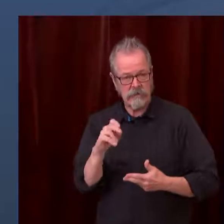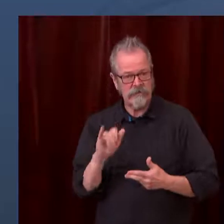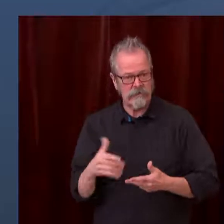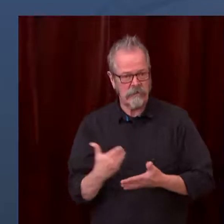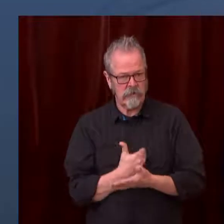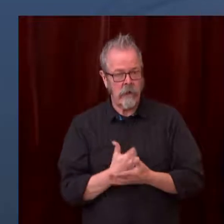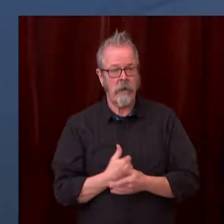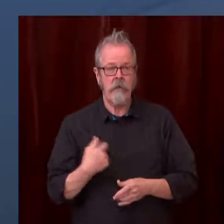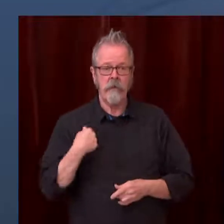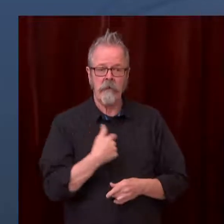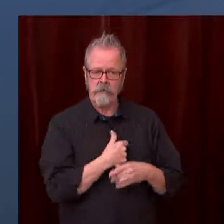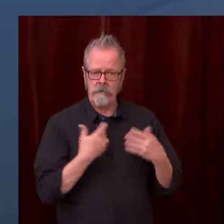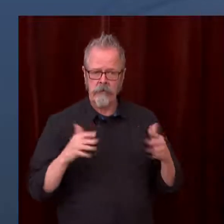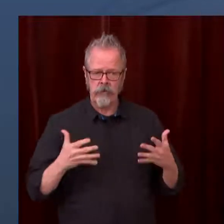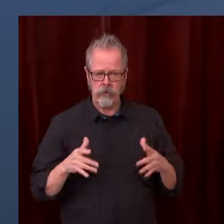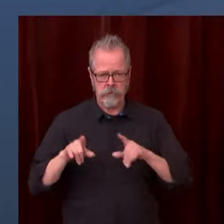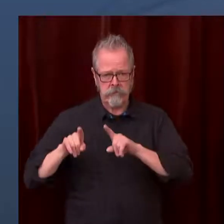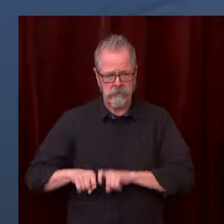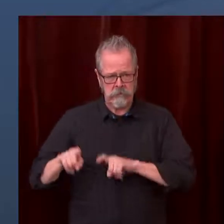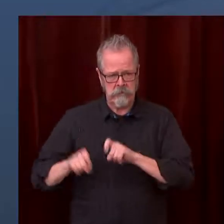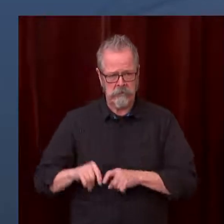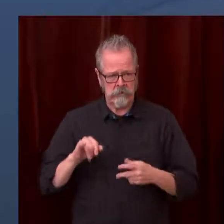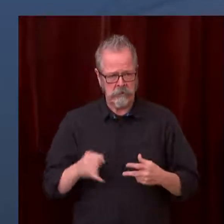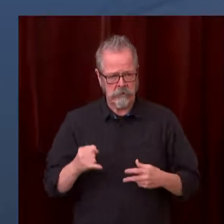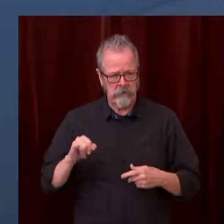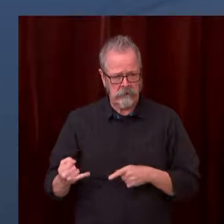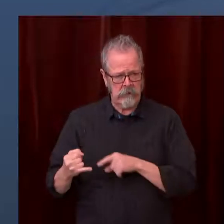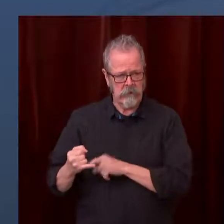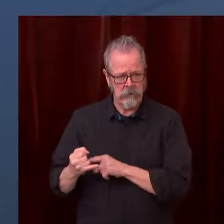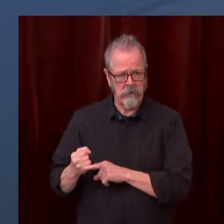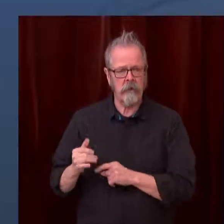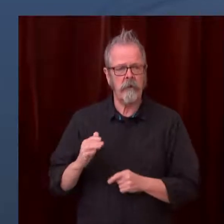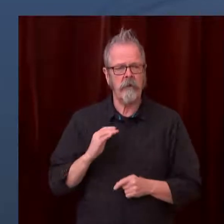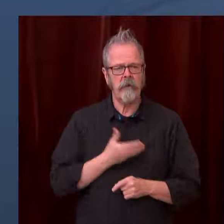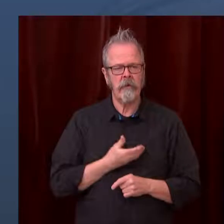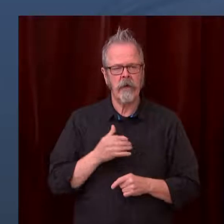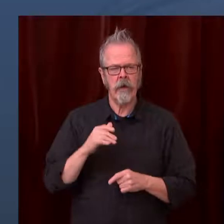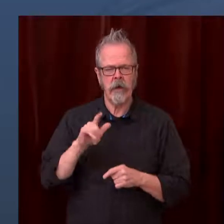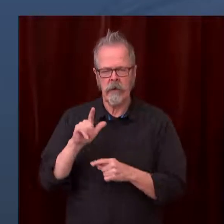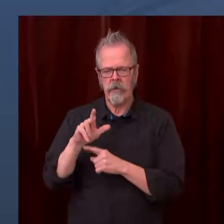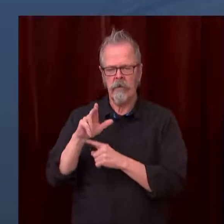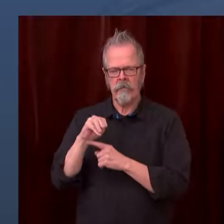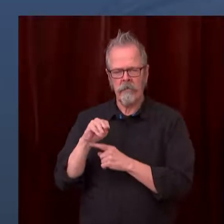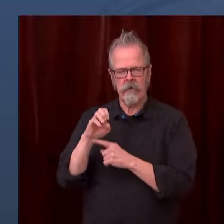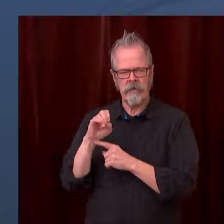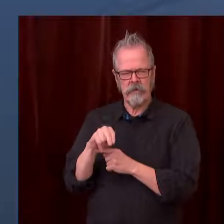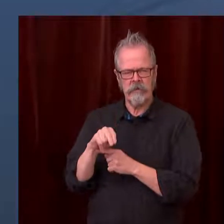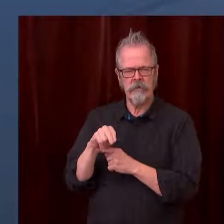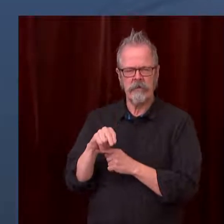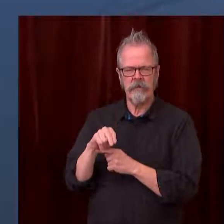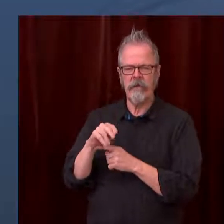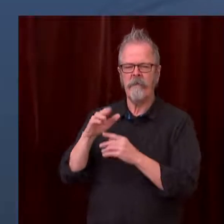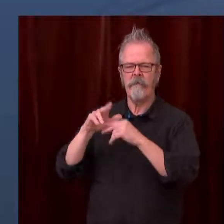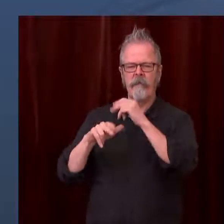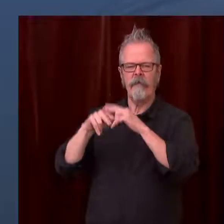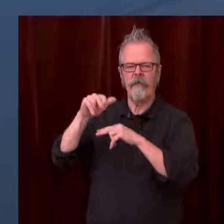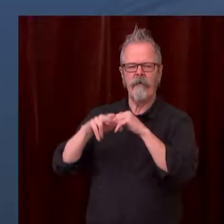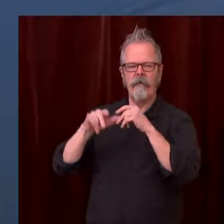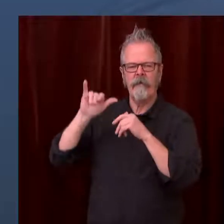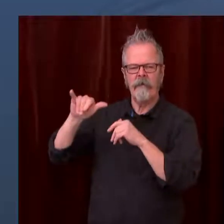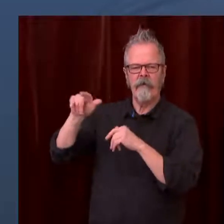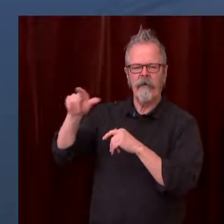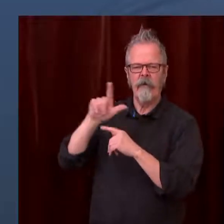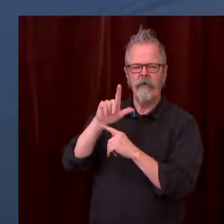week. And at full capacity, maybe as many as 20,000 or more. If we get the vaccines, we'll get it done.